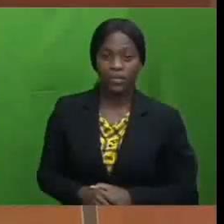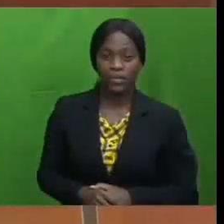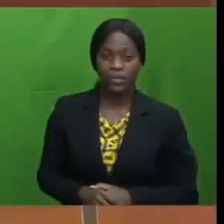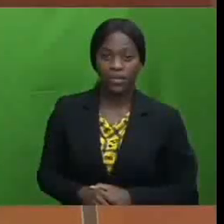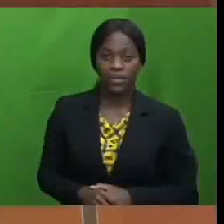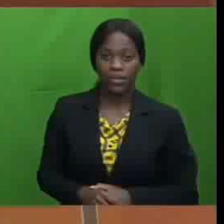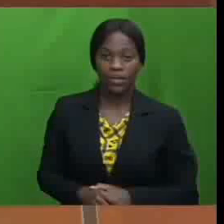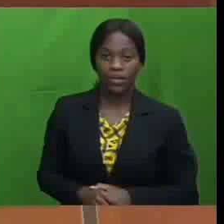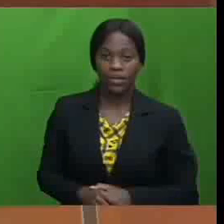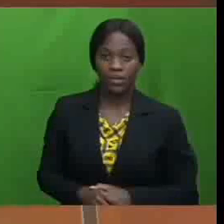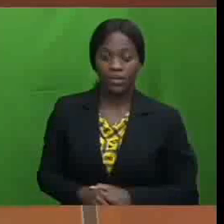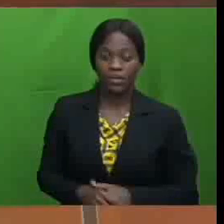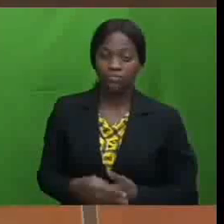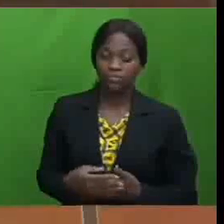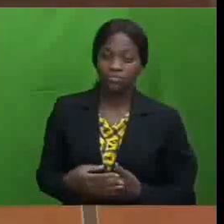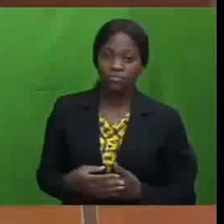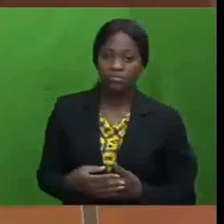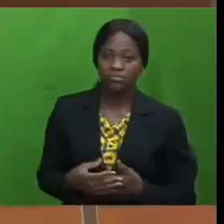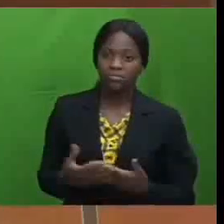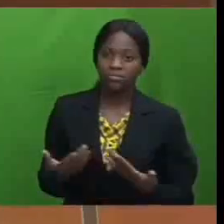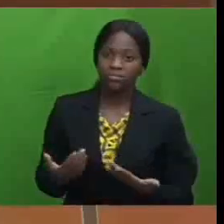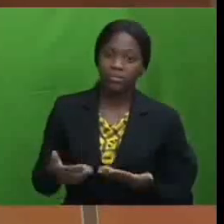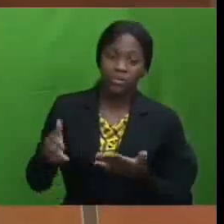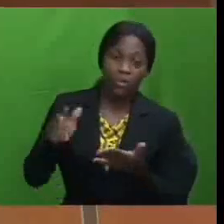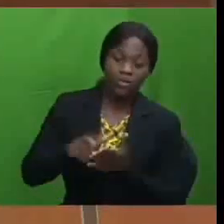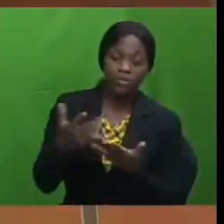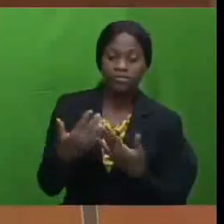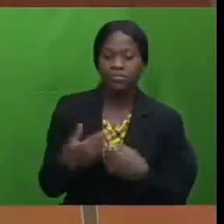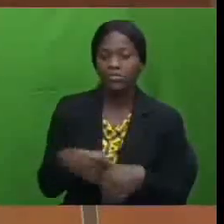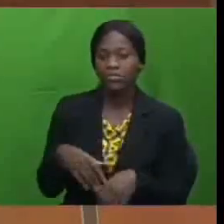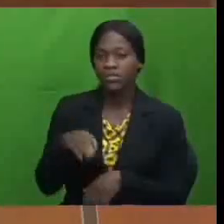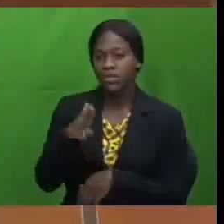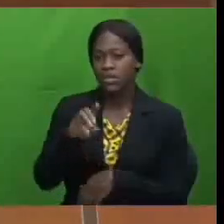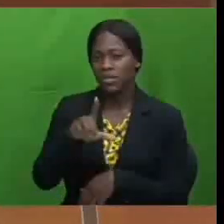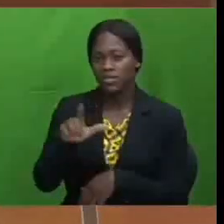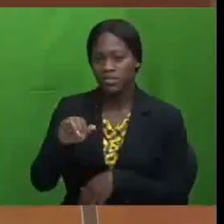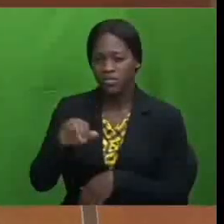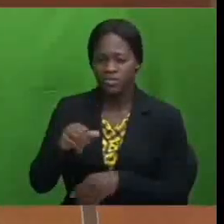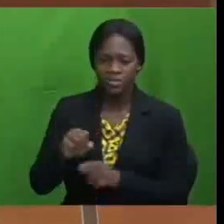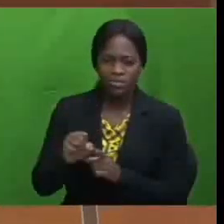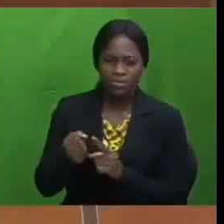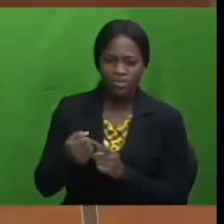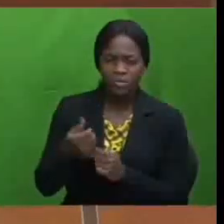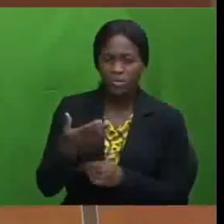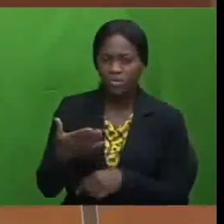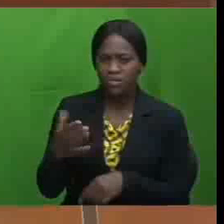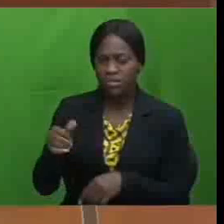the bill on promotion of proper sexual values and so on. The